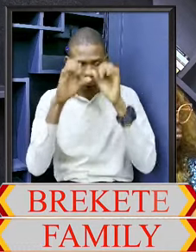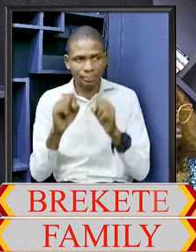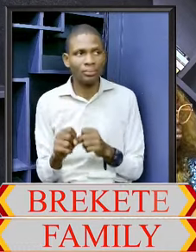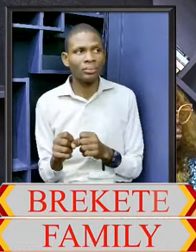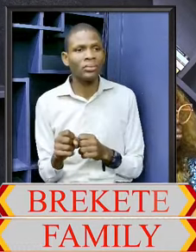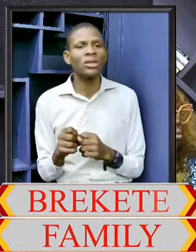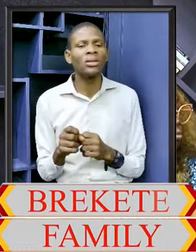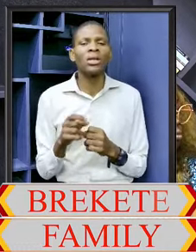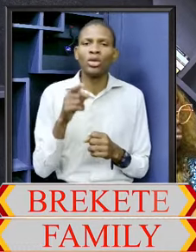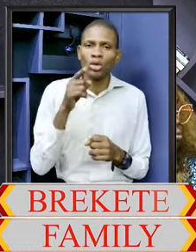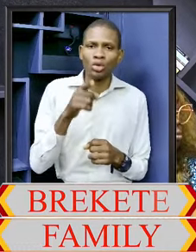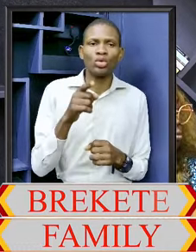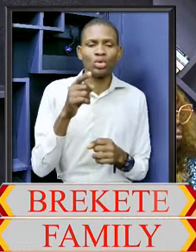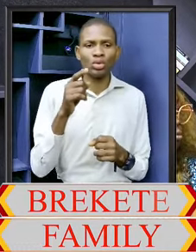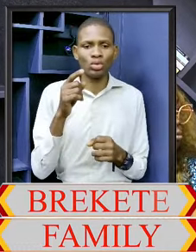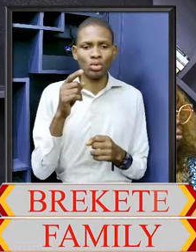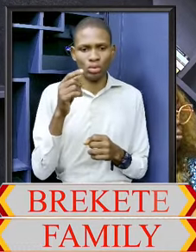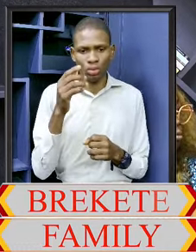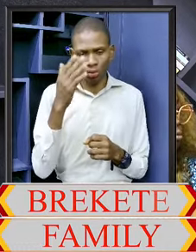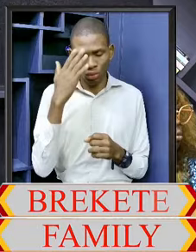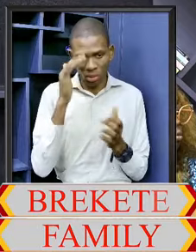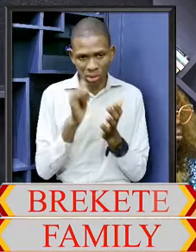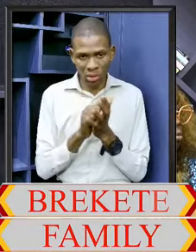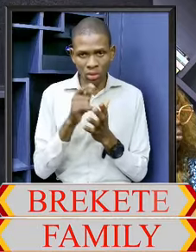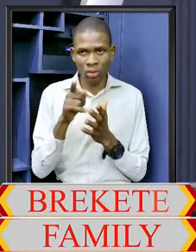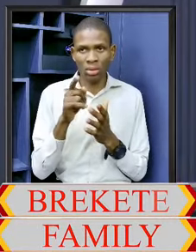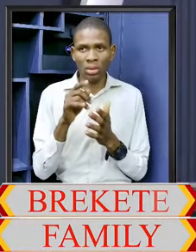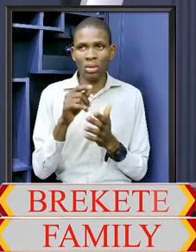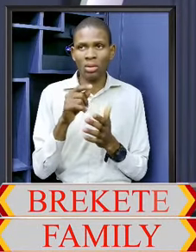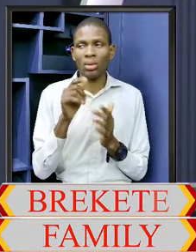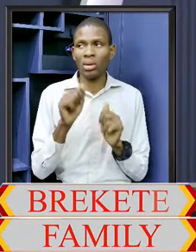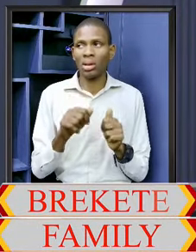You know, sir, you be person where Sabi talk well.